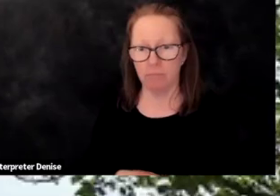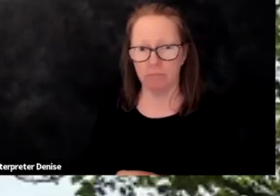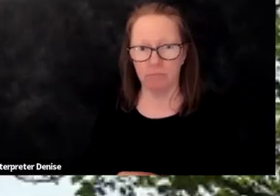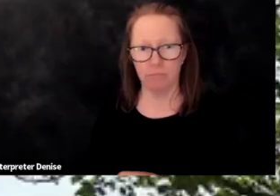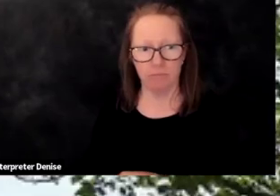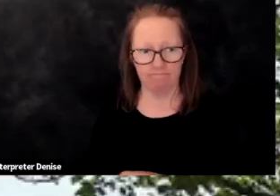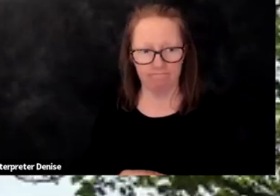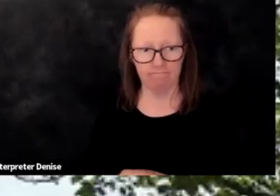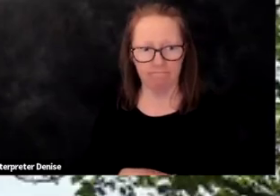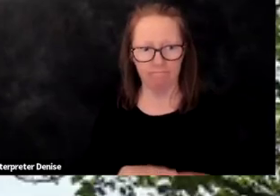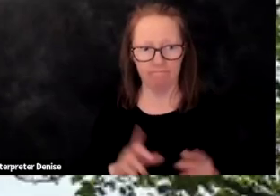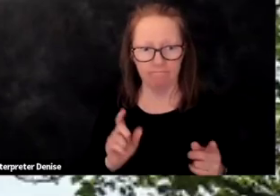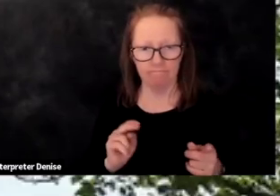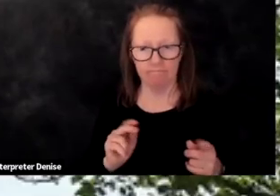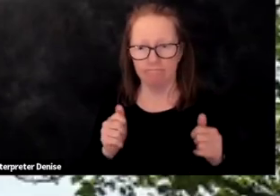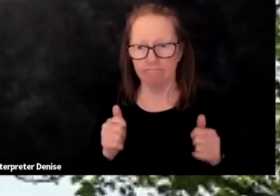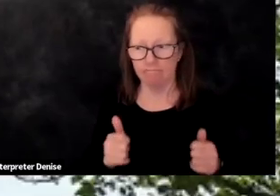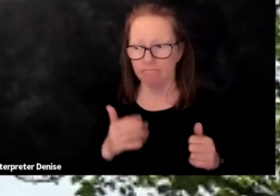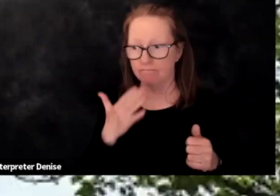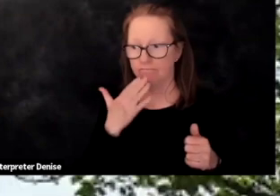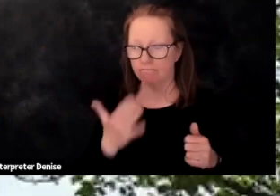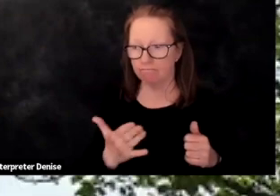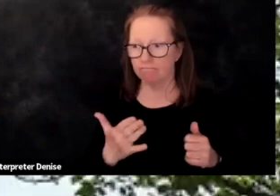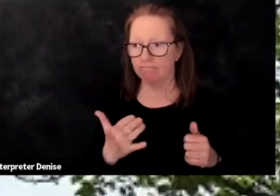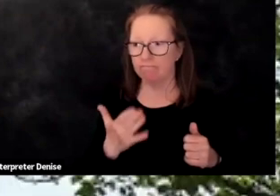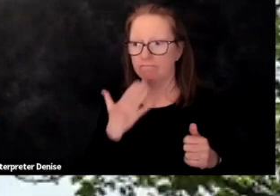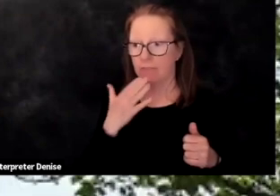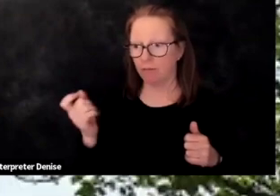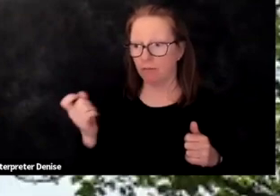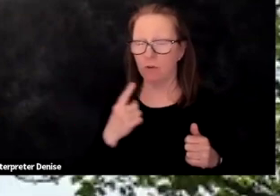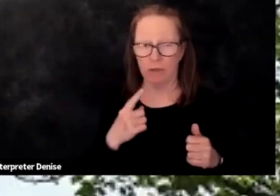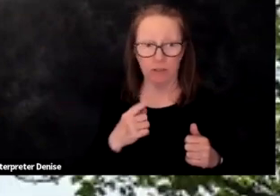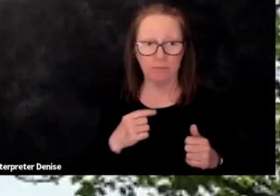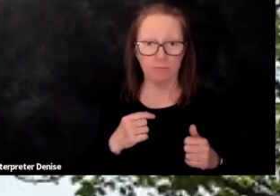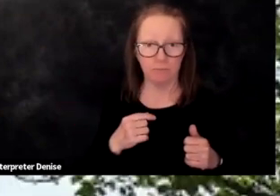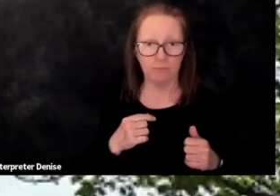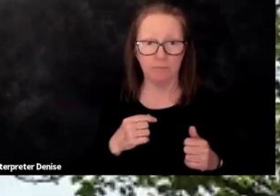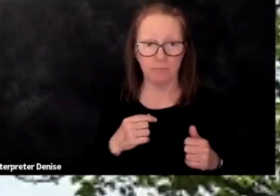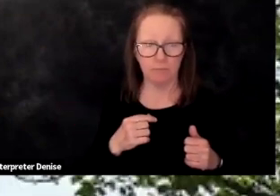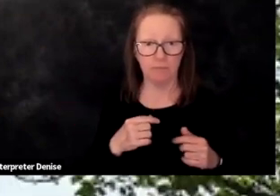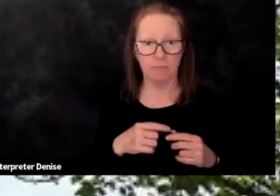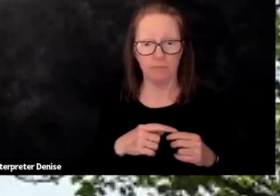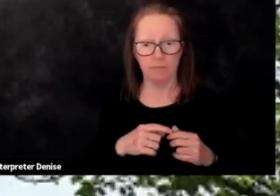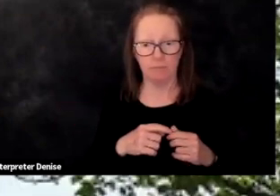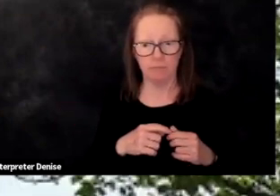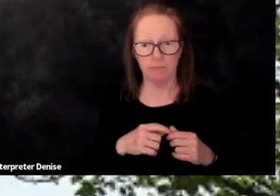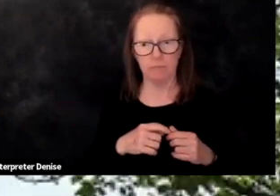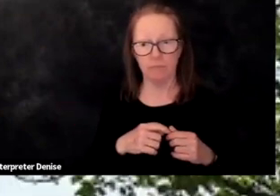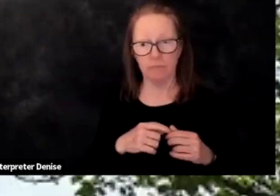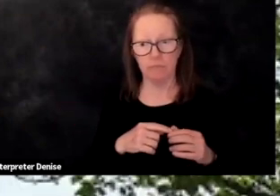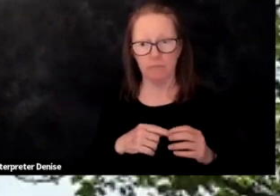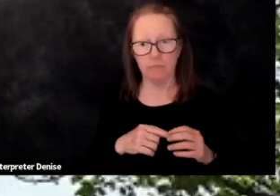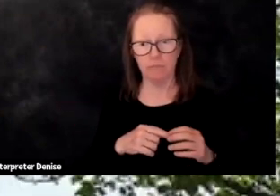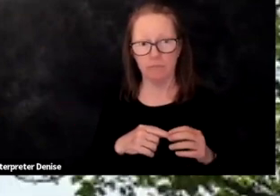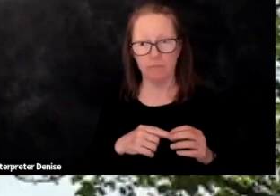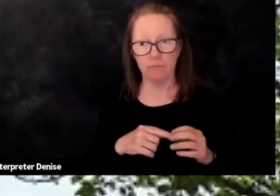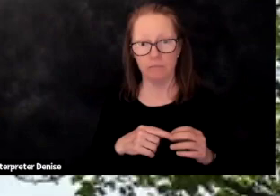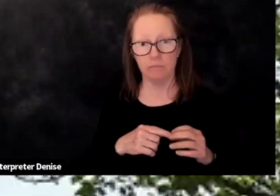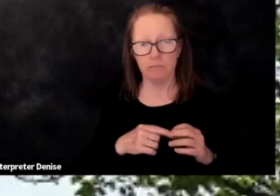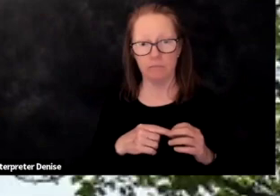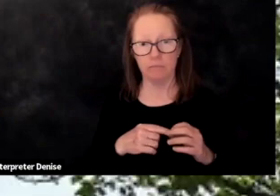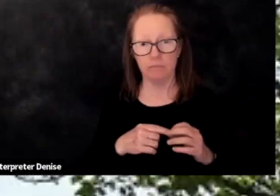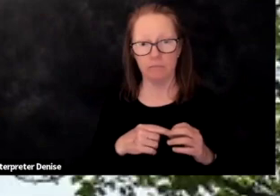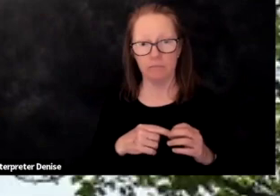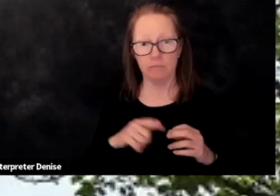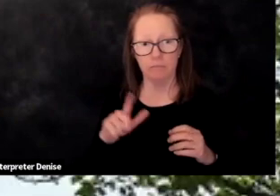Terrific. Okay. Thanks, Raul, and thanks for the question there, Lewis. So let's see.